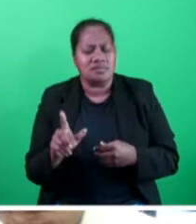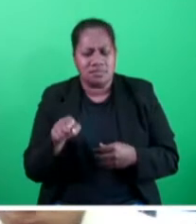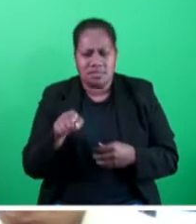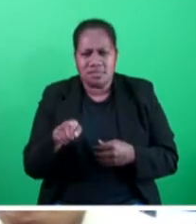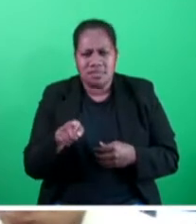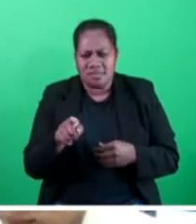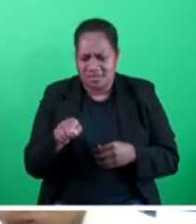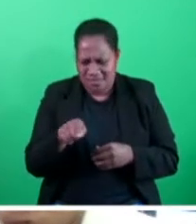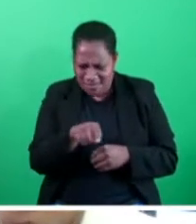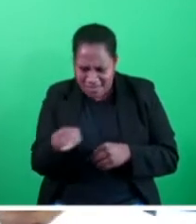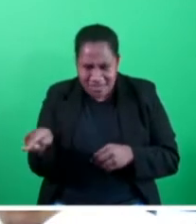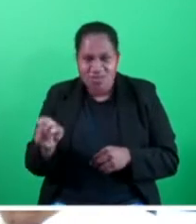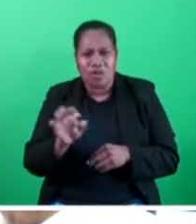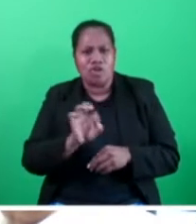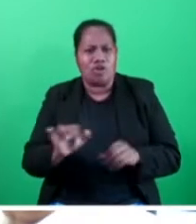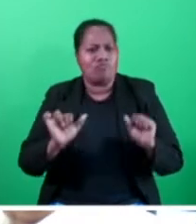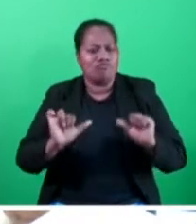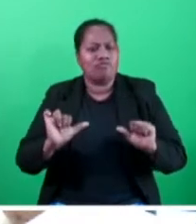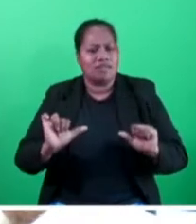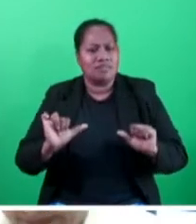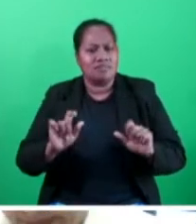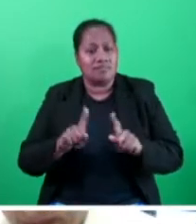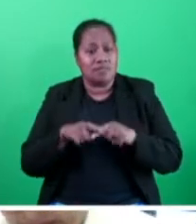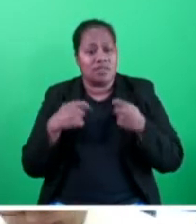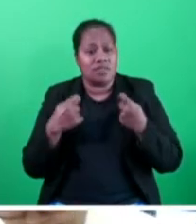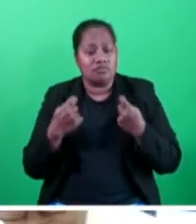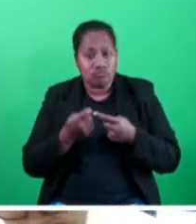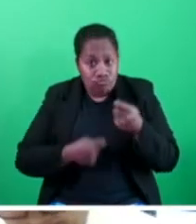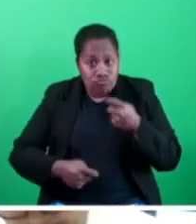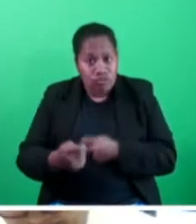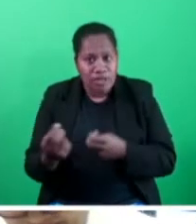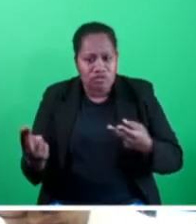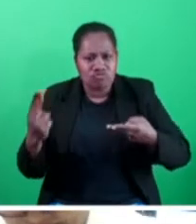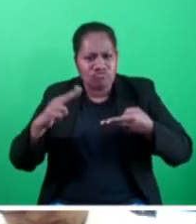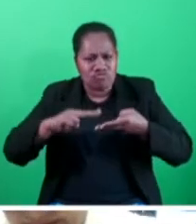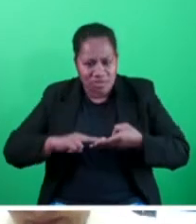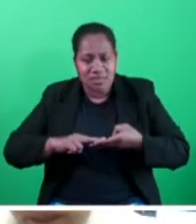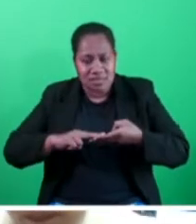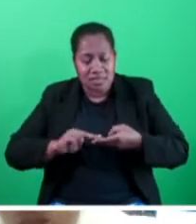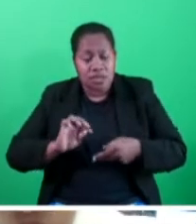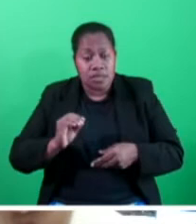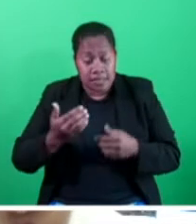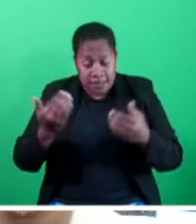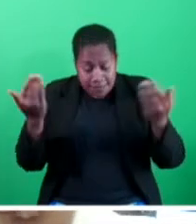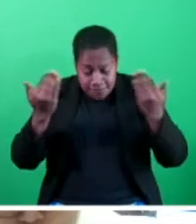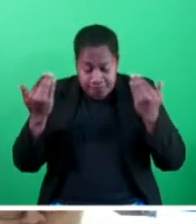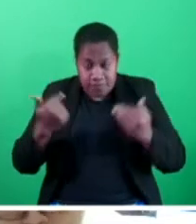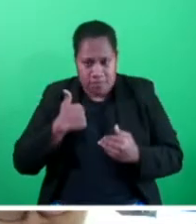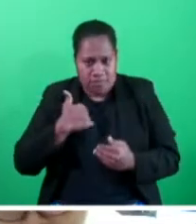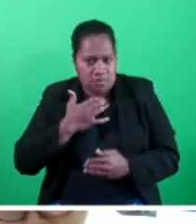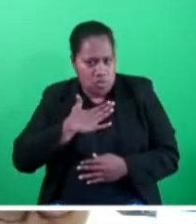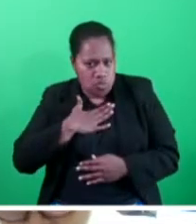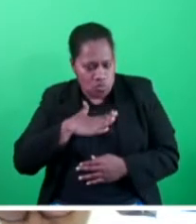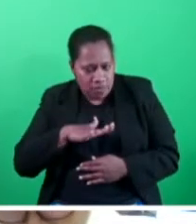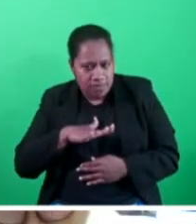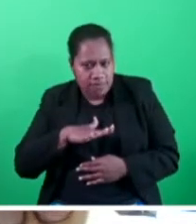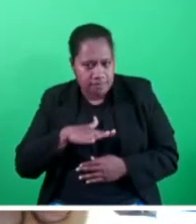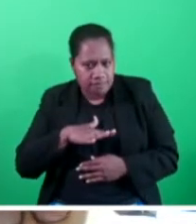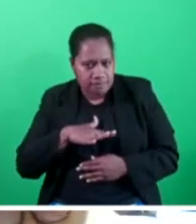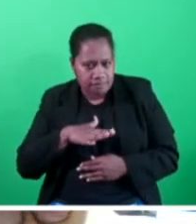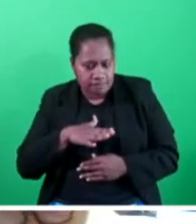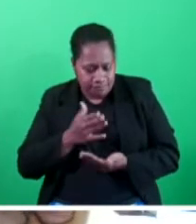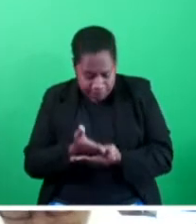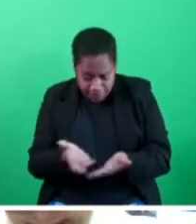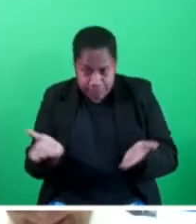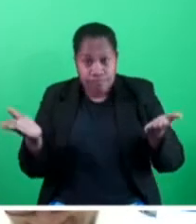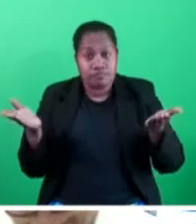bodies. Mr. Speaker, I would like this August House to note that